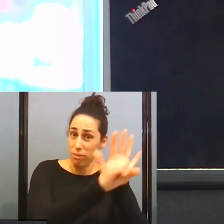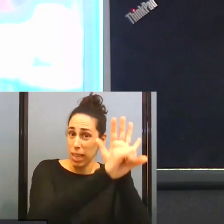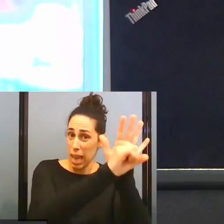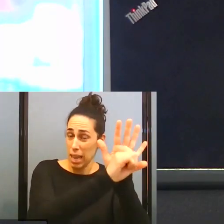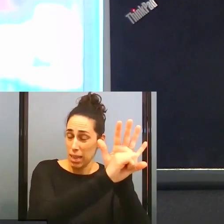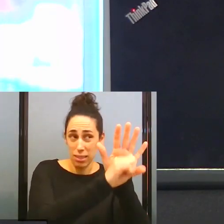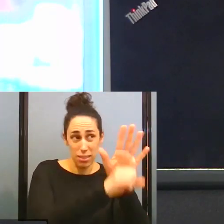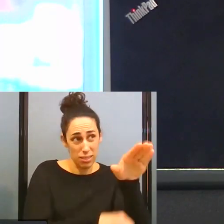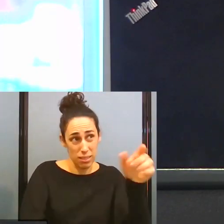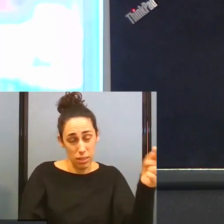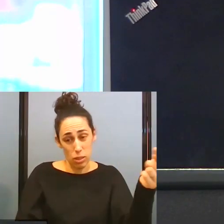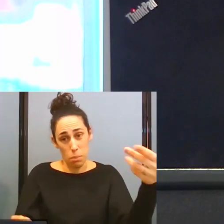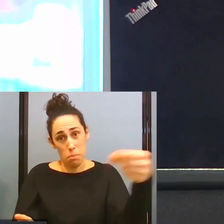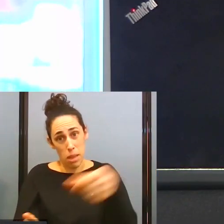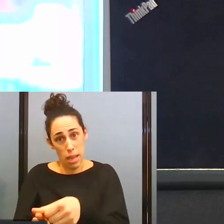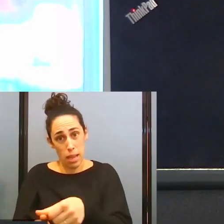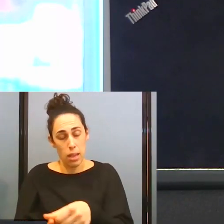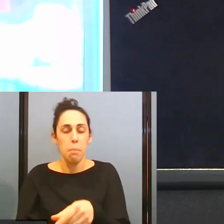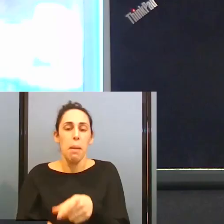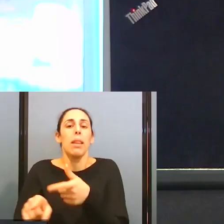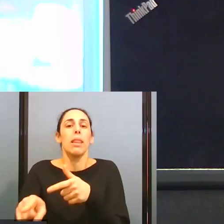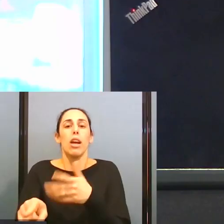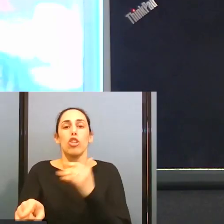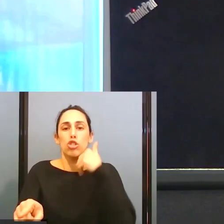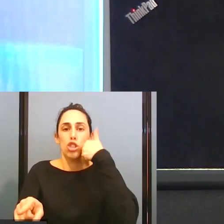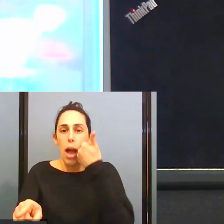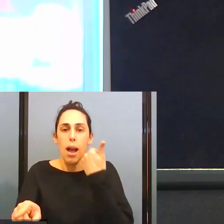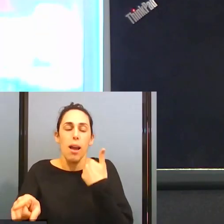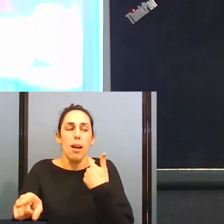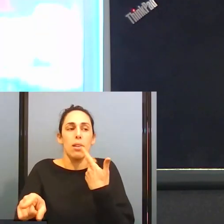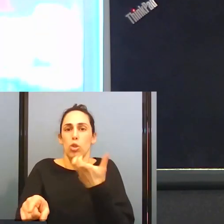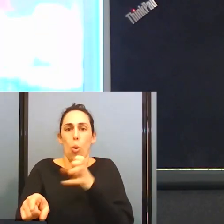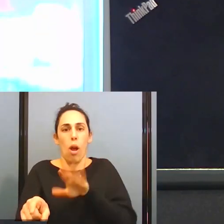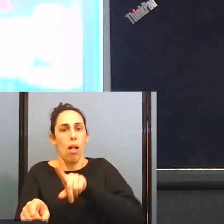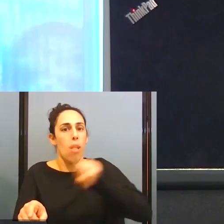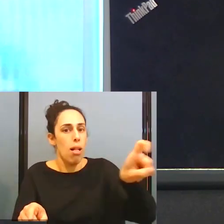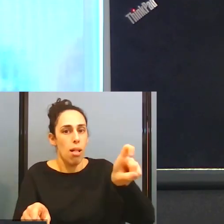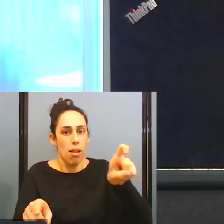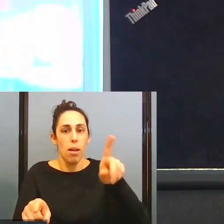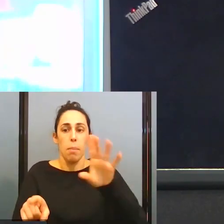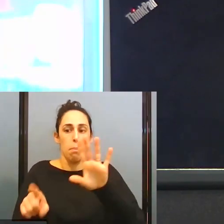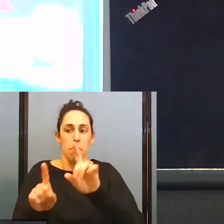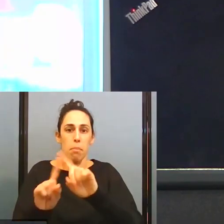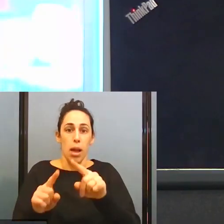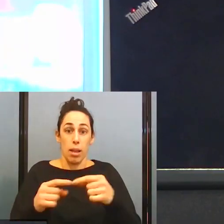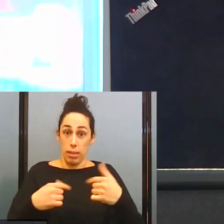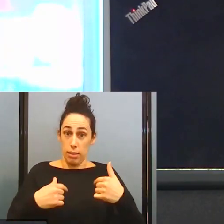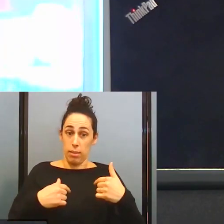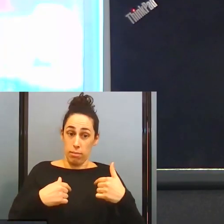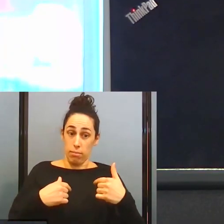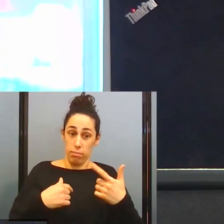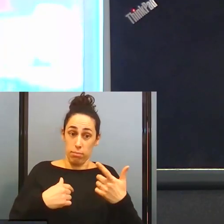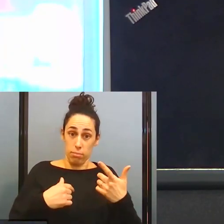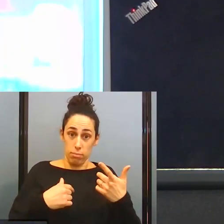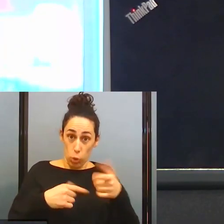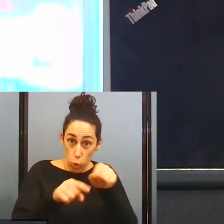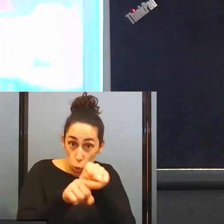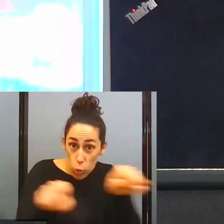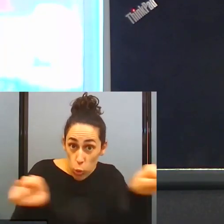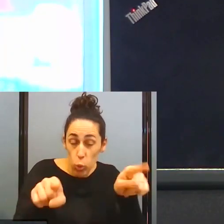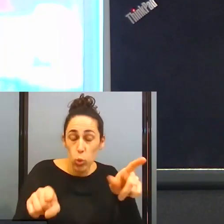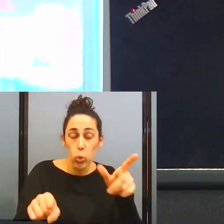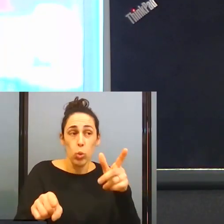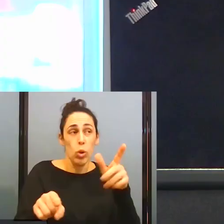that young person might not be willing to ask for money, but if you are the one who's contacting,